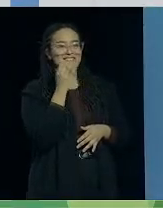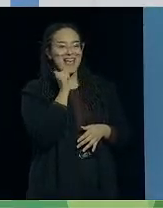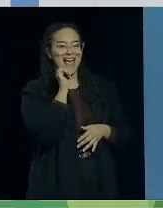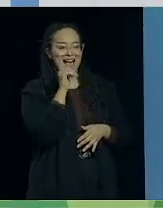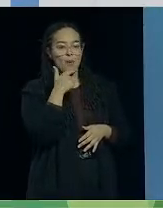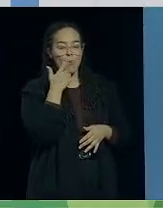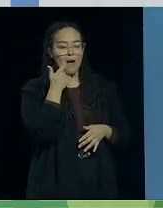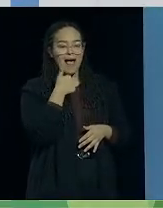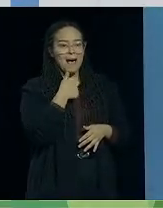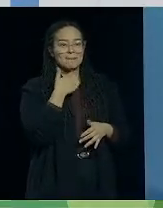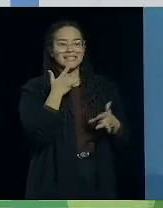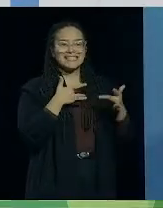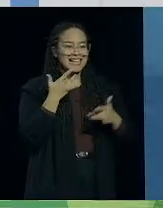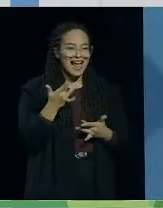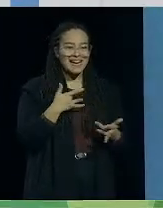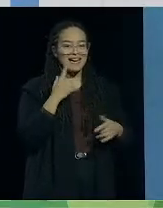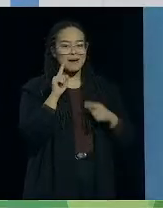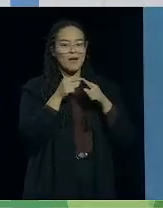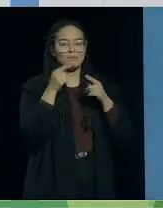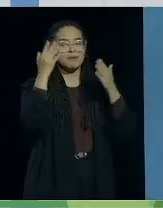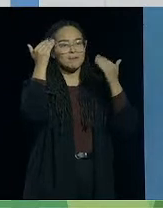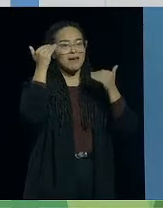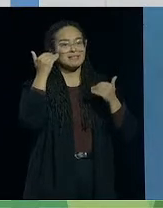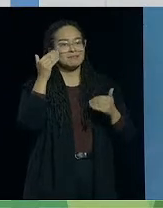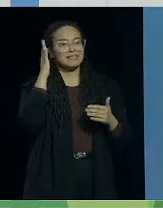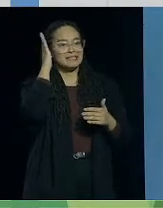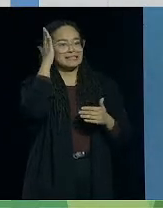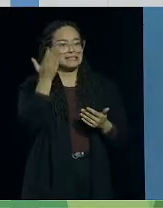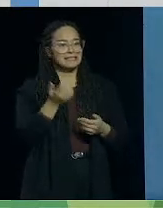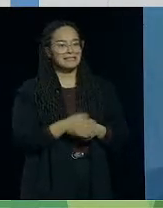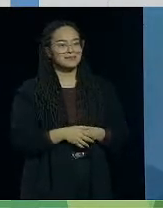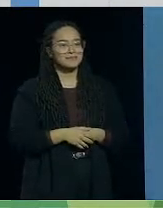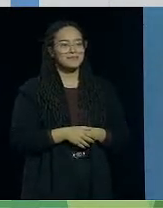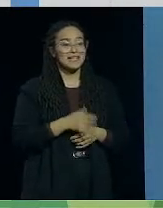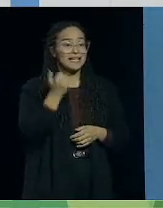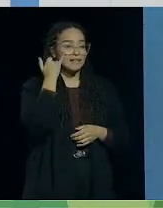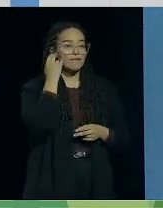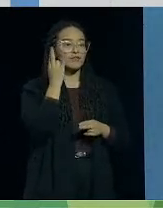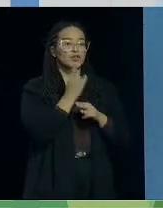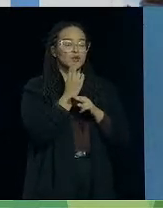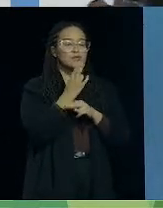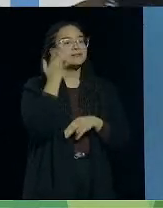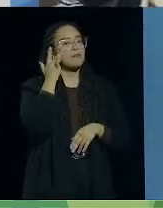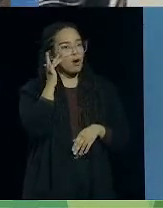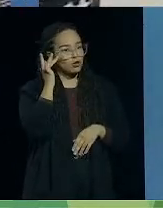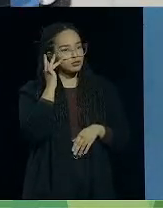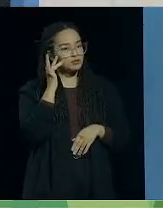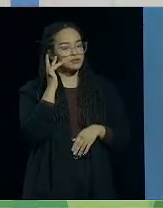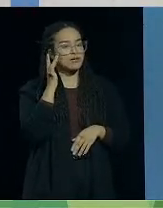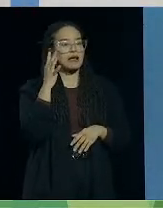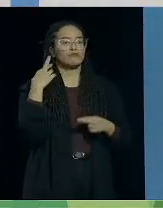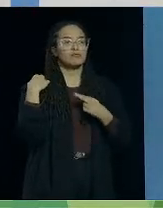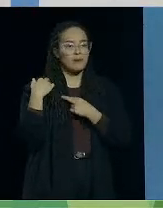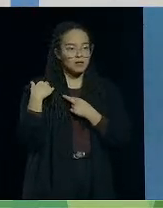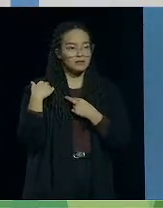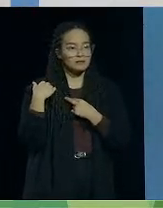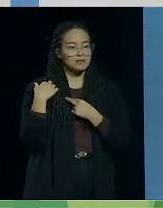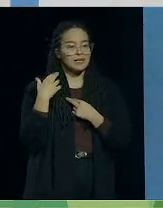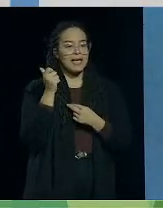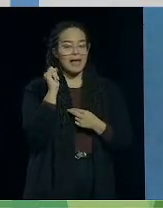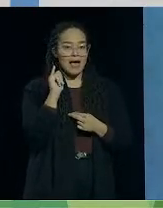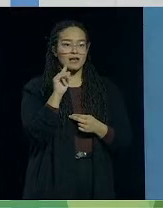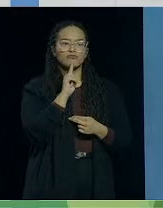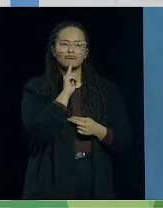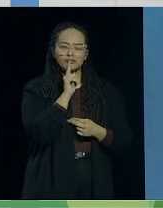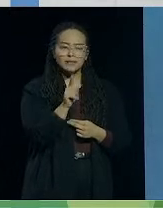so excited about the possibility it offers. If used wisely and responsibly,